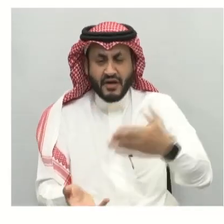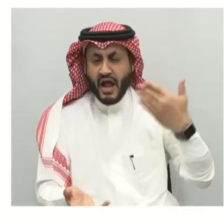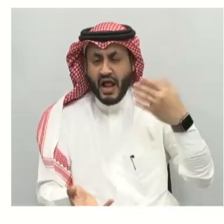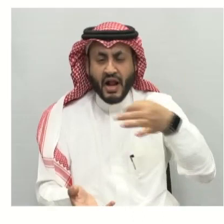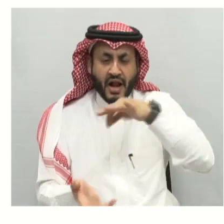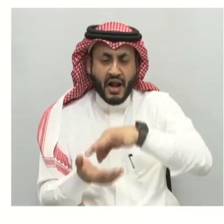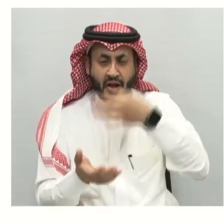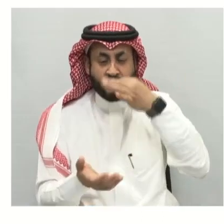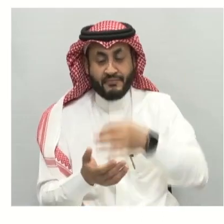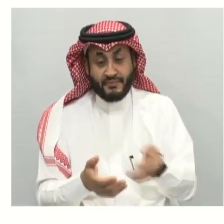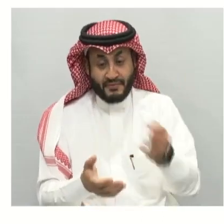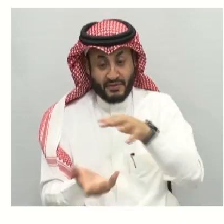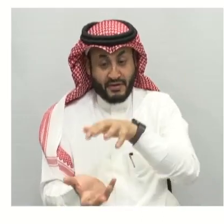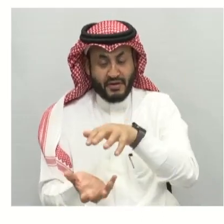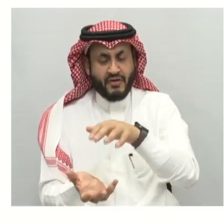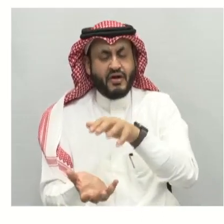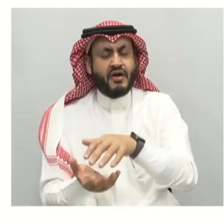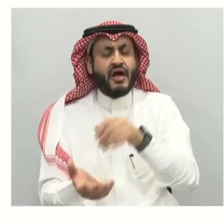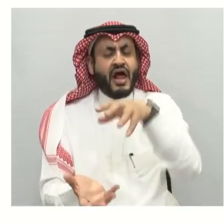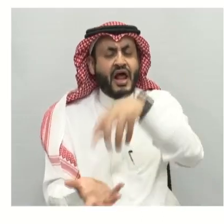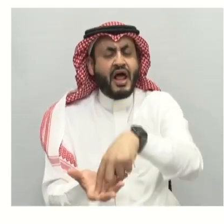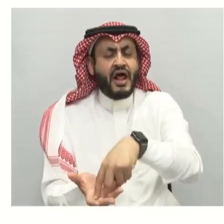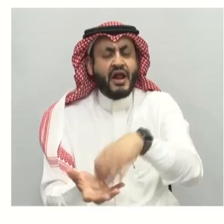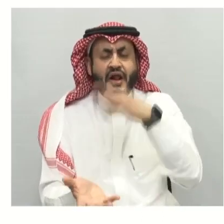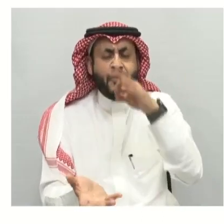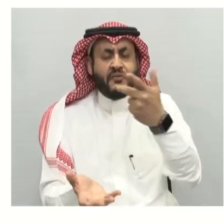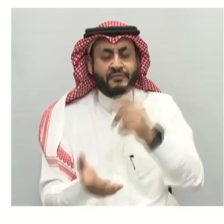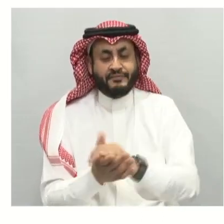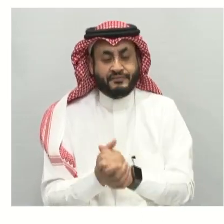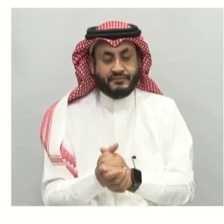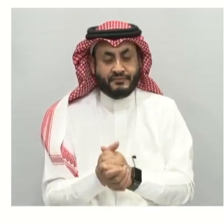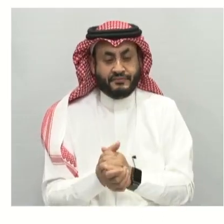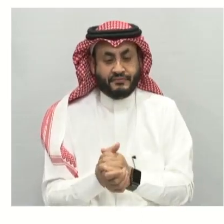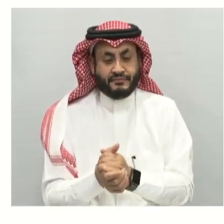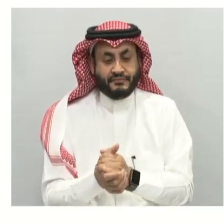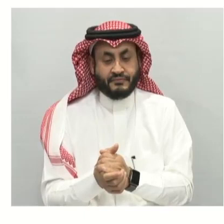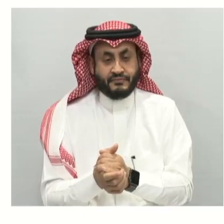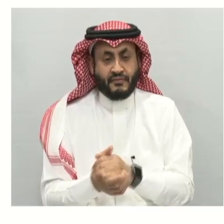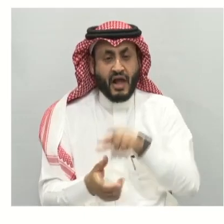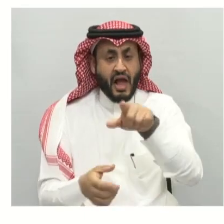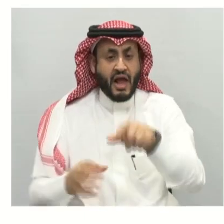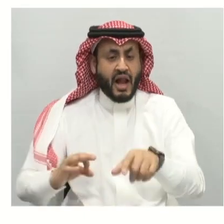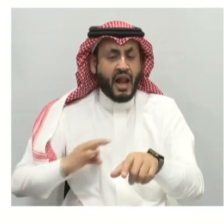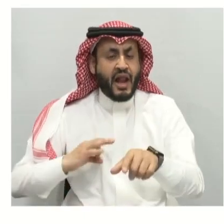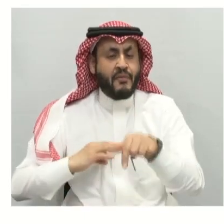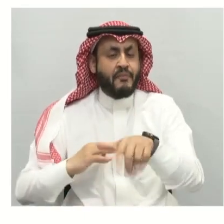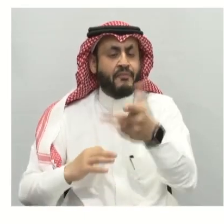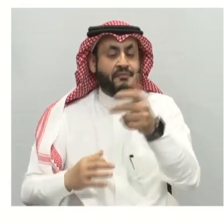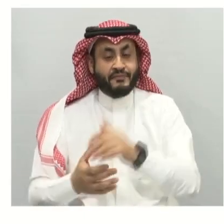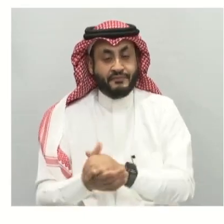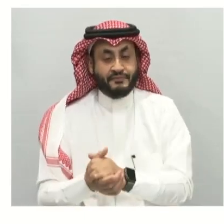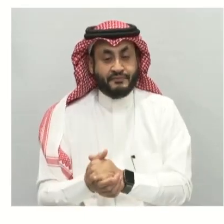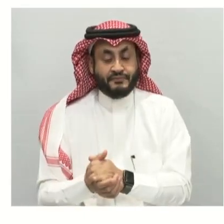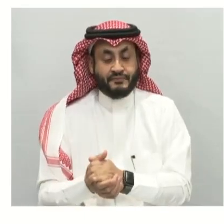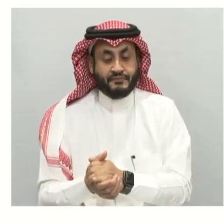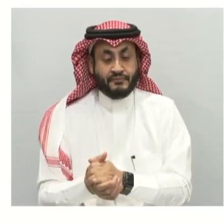have the potato in your hand, what do you say? The question that we asked, what day do you like? You say